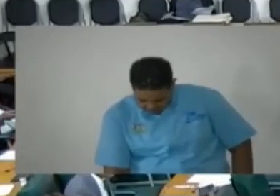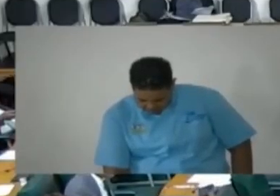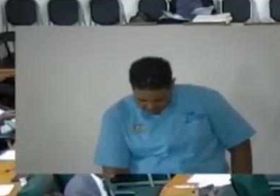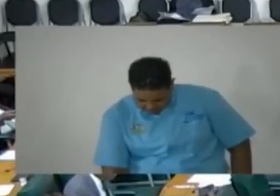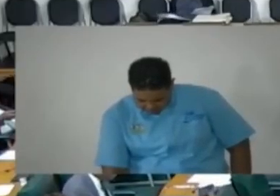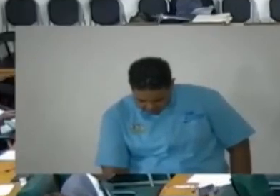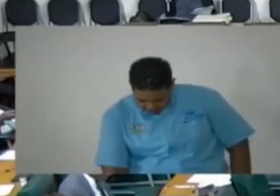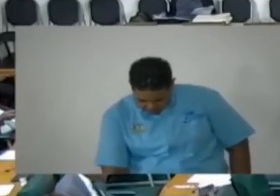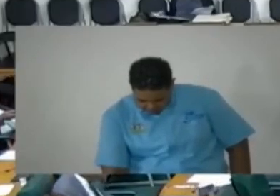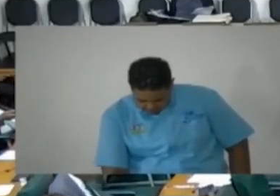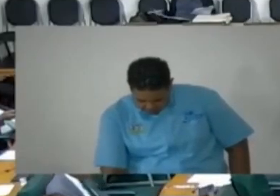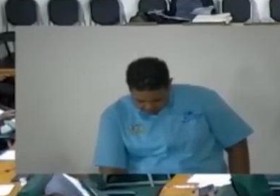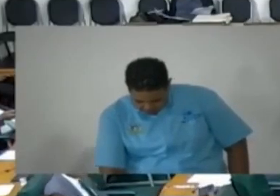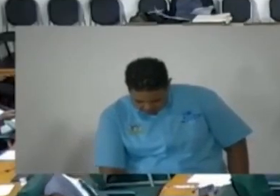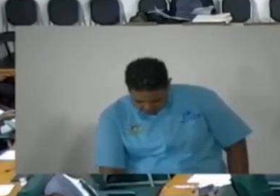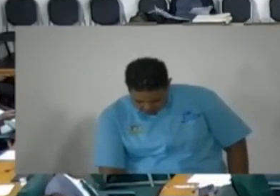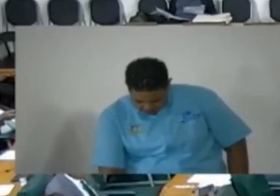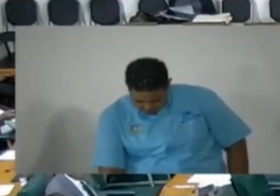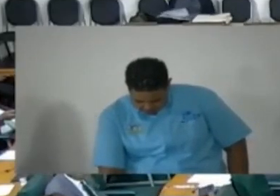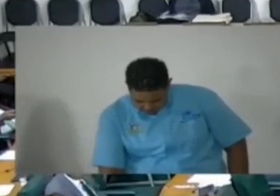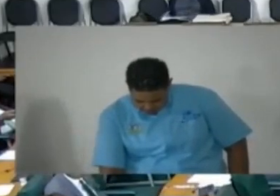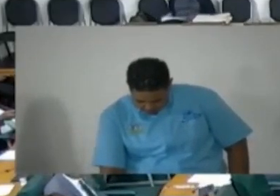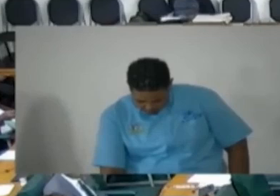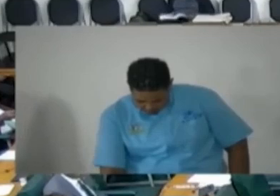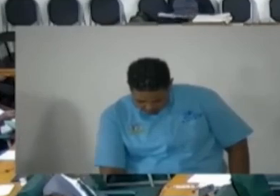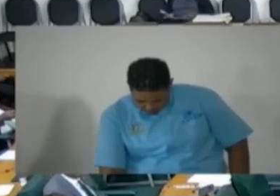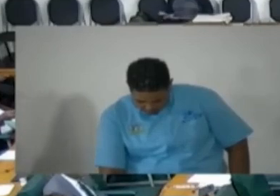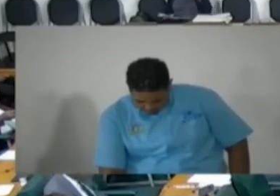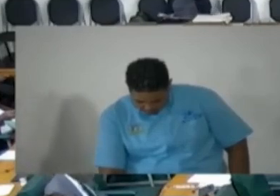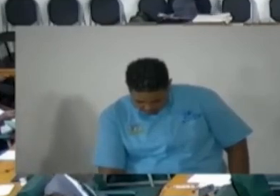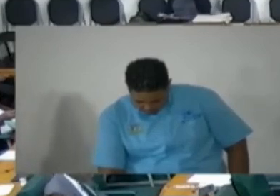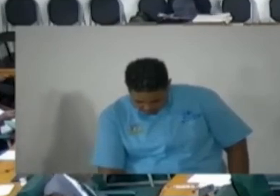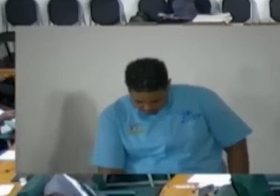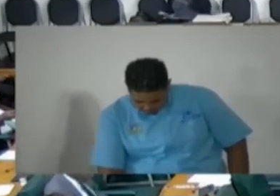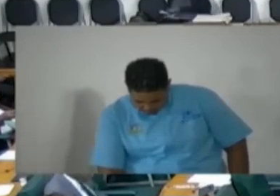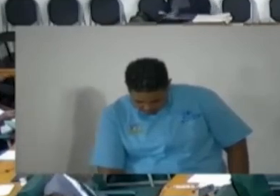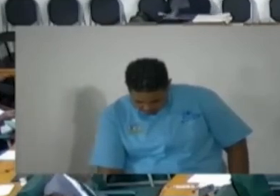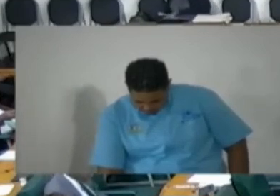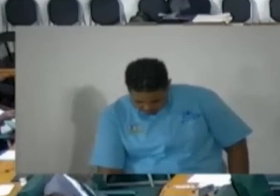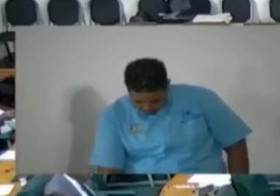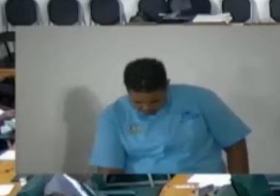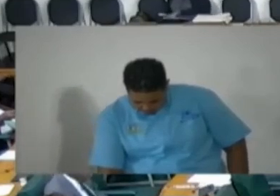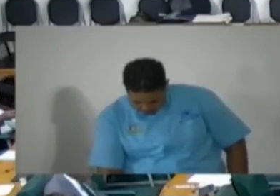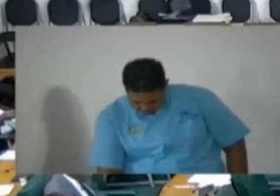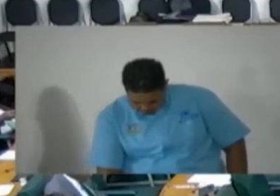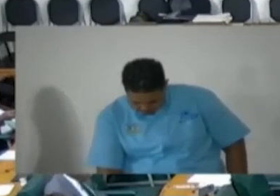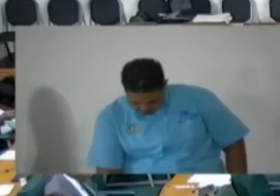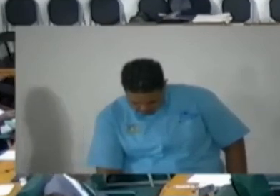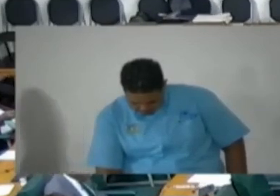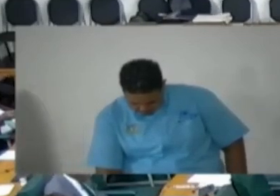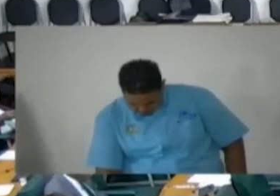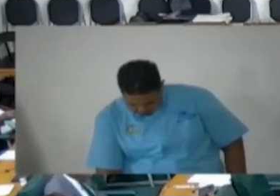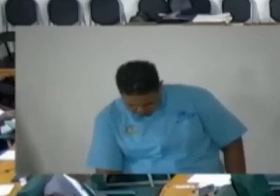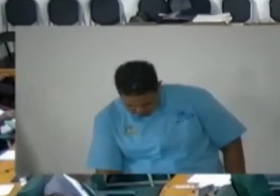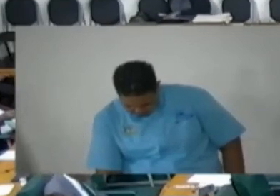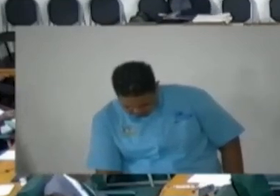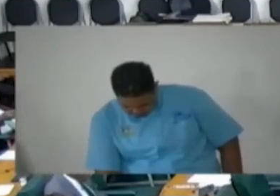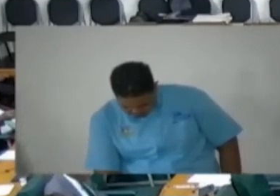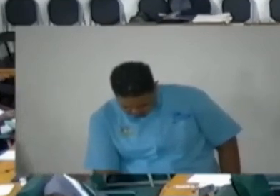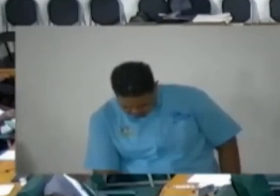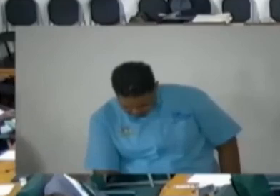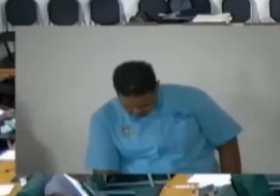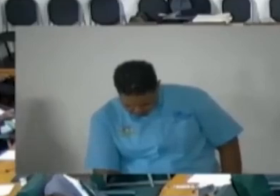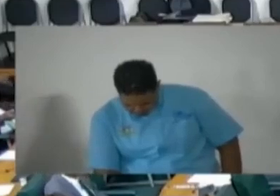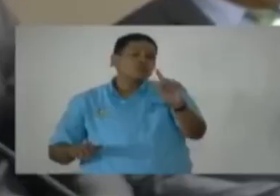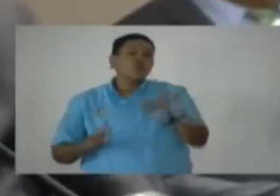the parliamentary cabinet system, insert a preamble and national emblems and symbols into the Constitution, and amend the